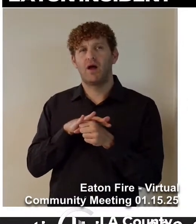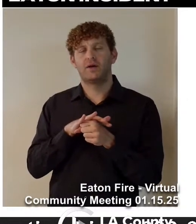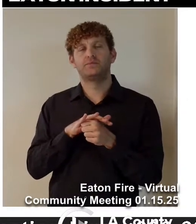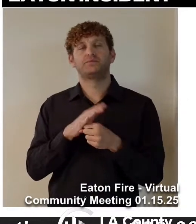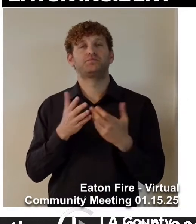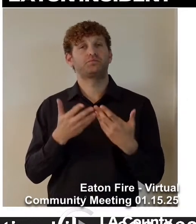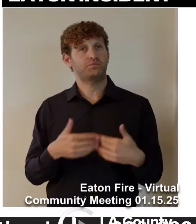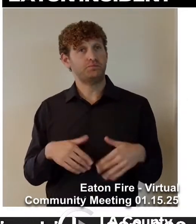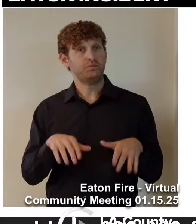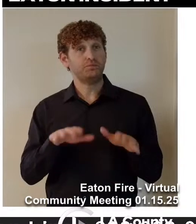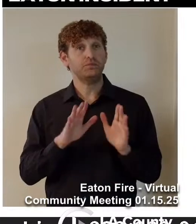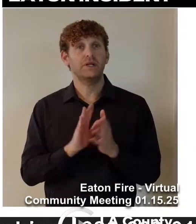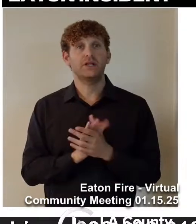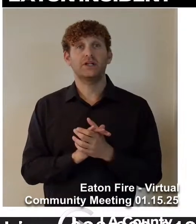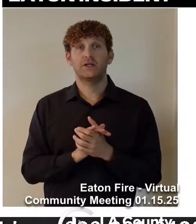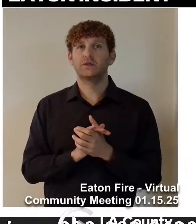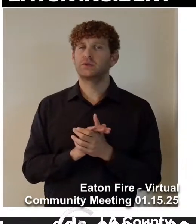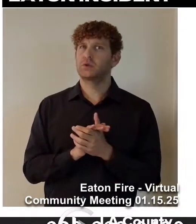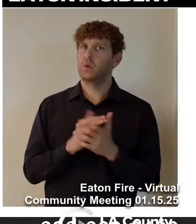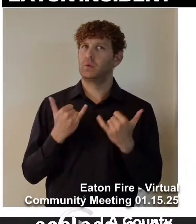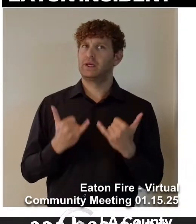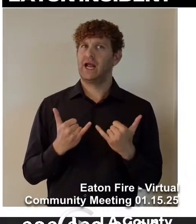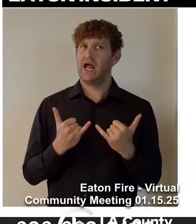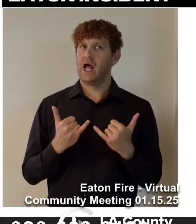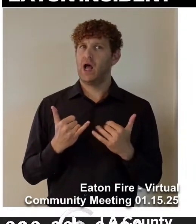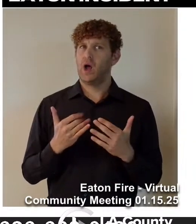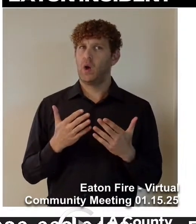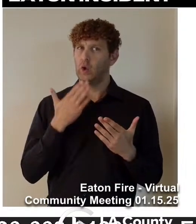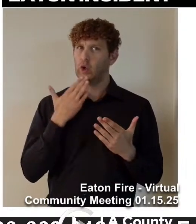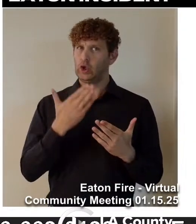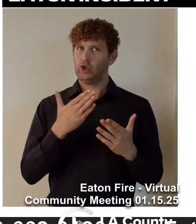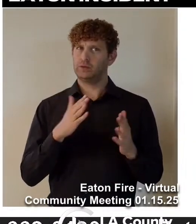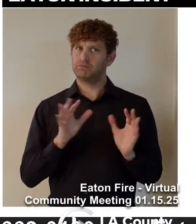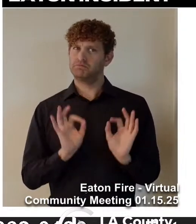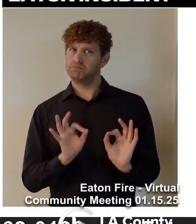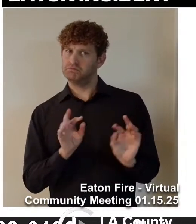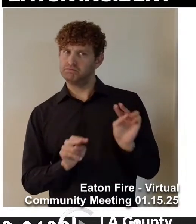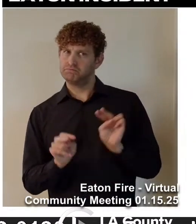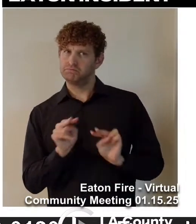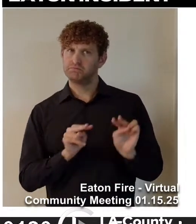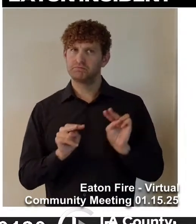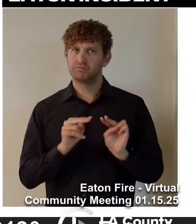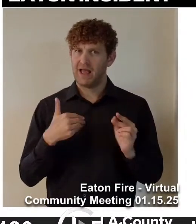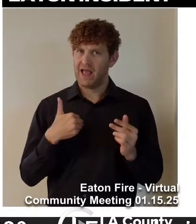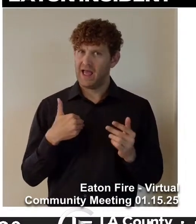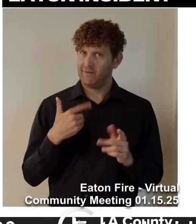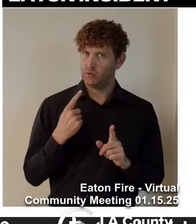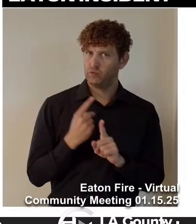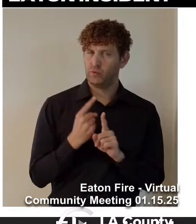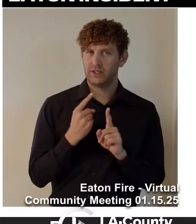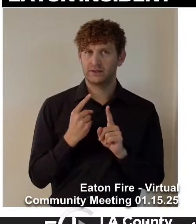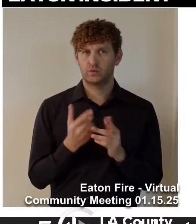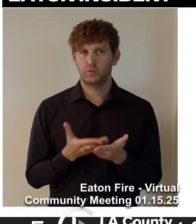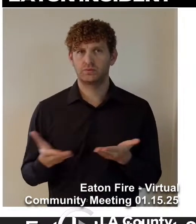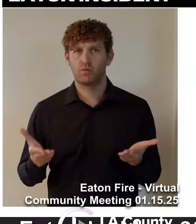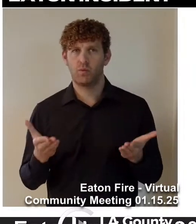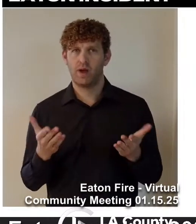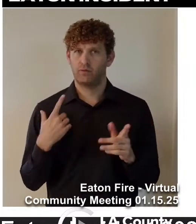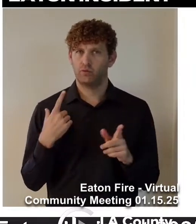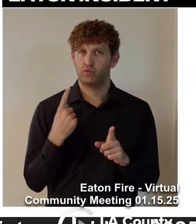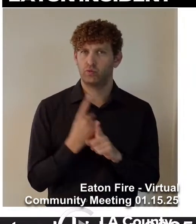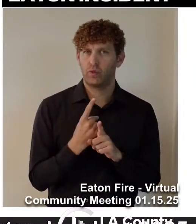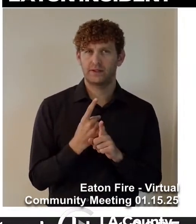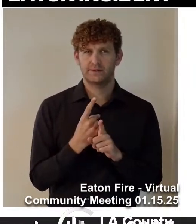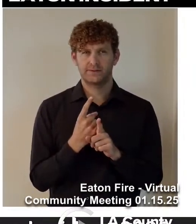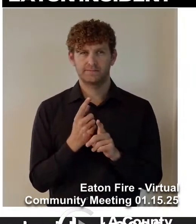in a very good place on the suppression side. We have the right resources, the right type of resources, and we have them